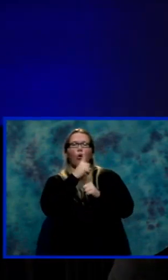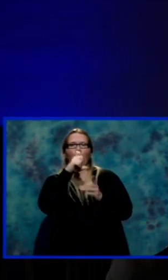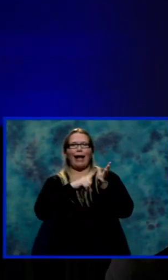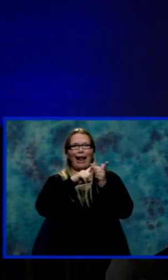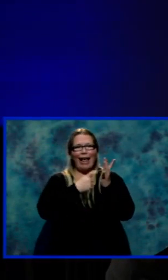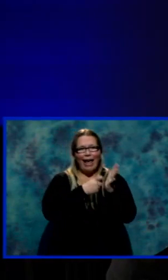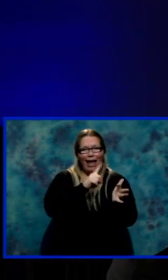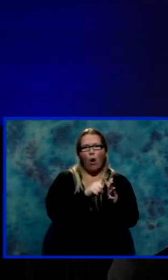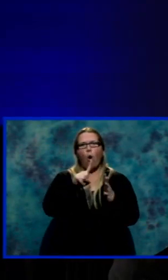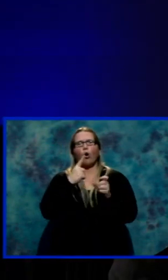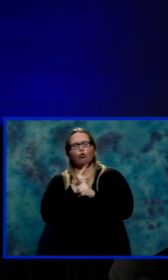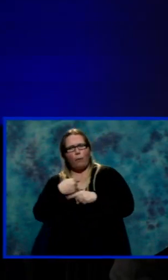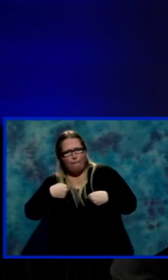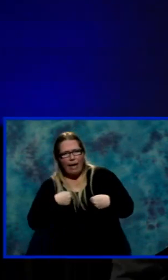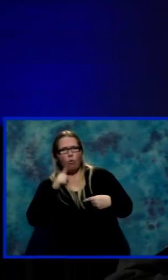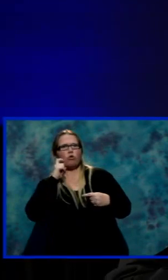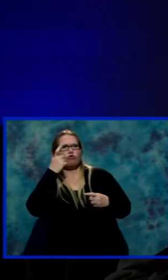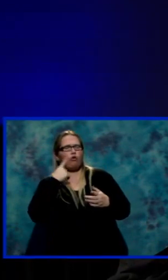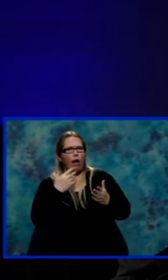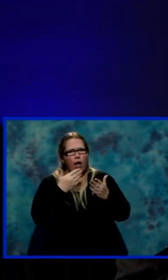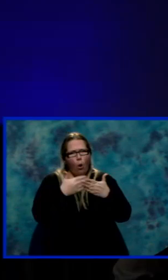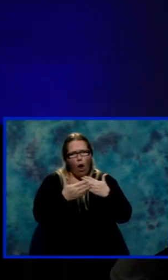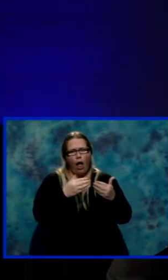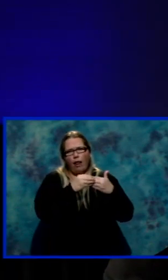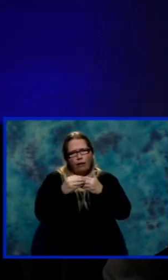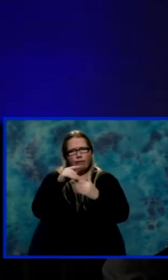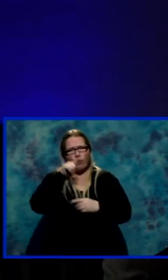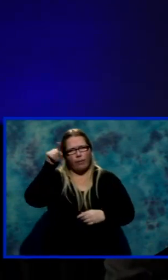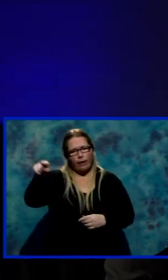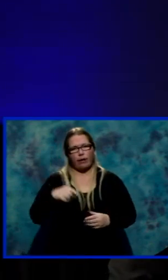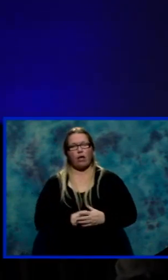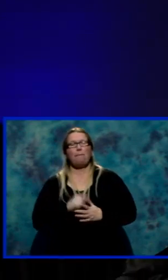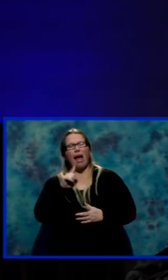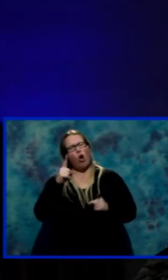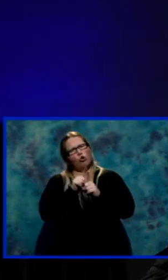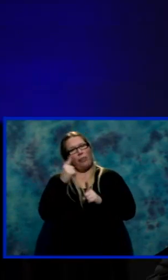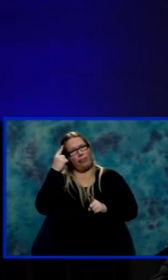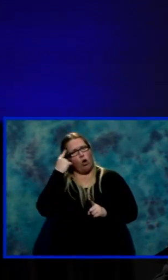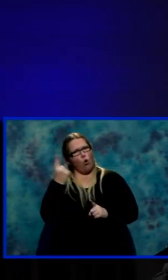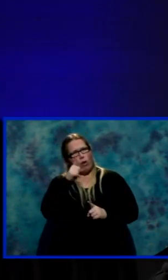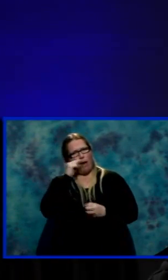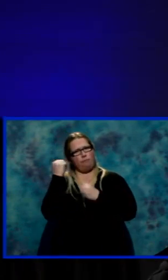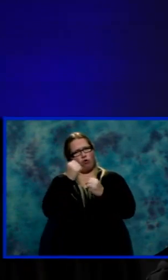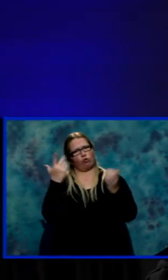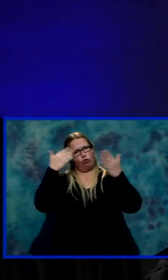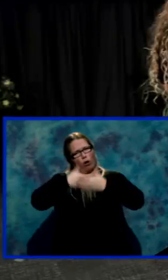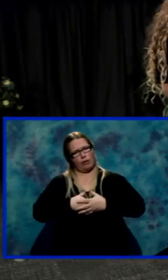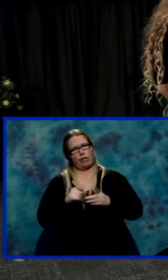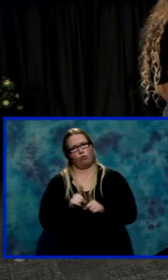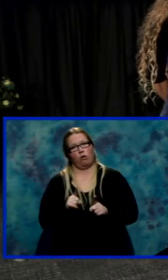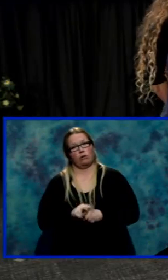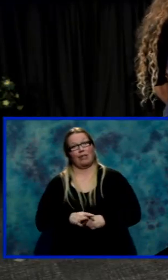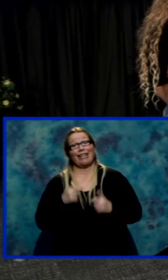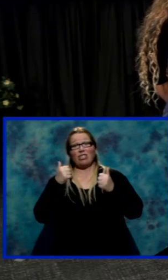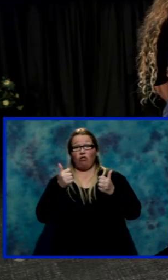me as you come out, and we'll get you one because we want everybody to be there. But think of who you can bring along to this thing. It's a great